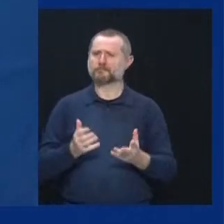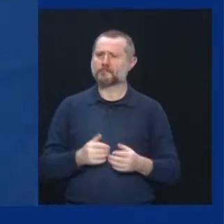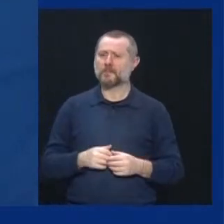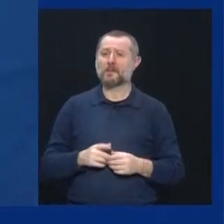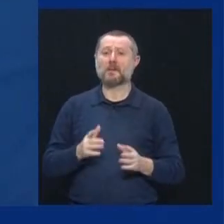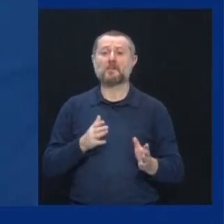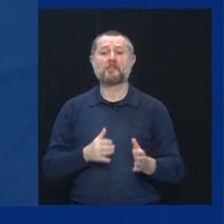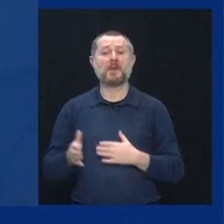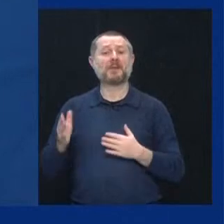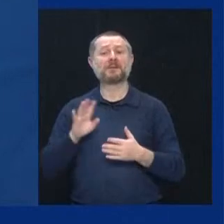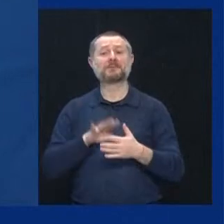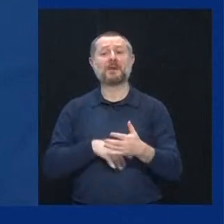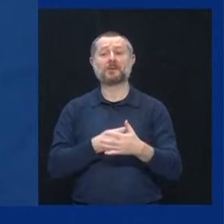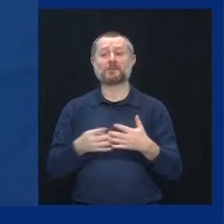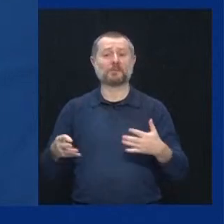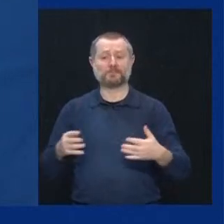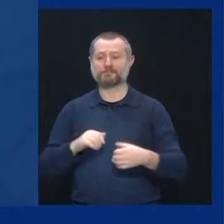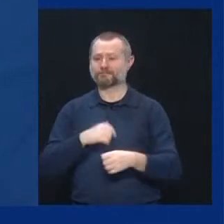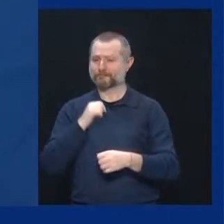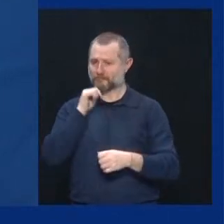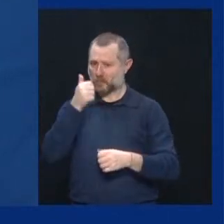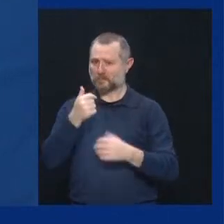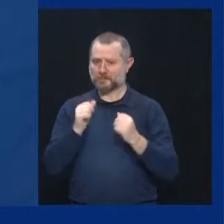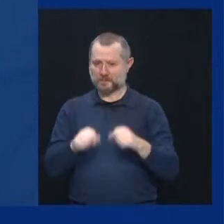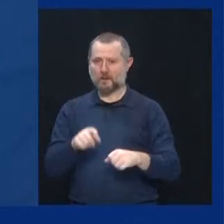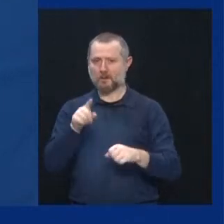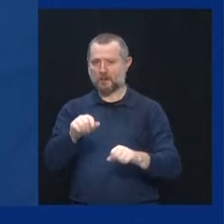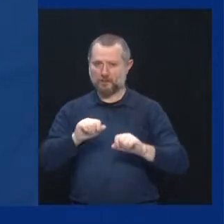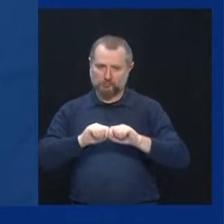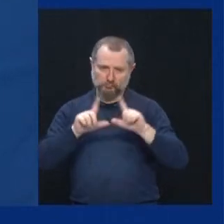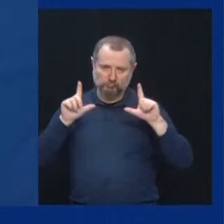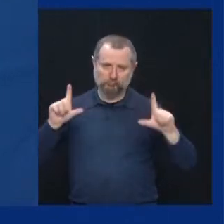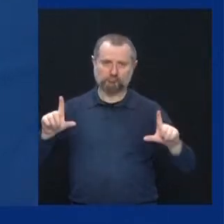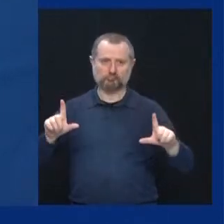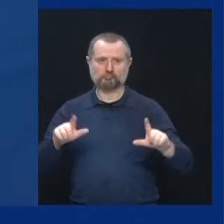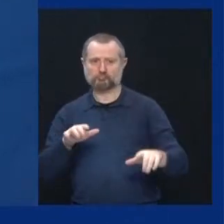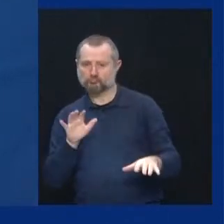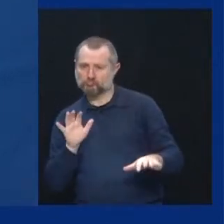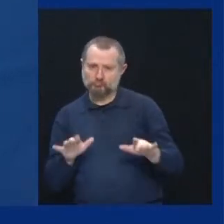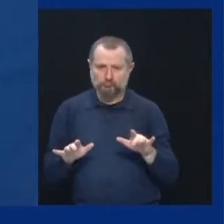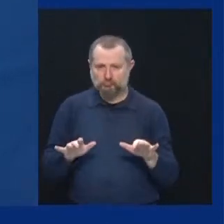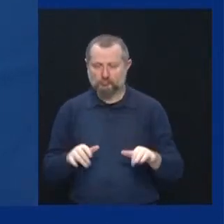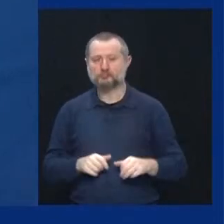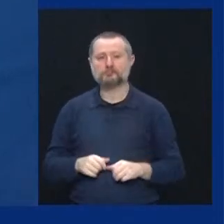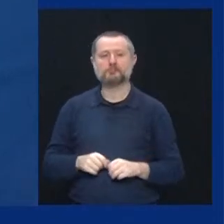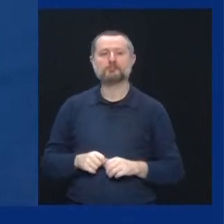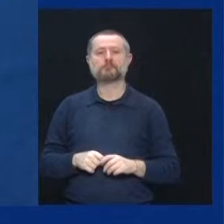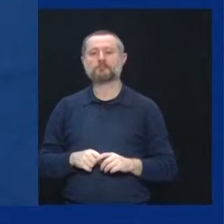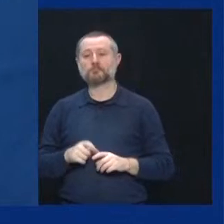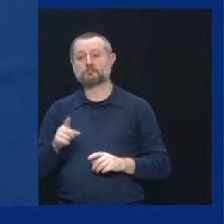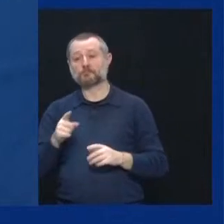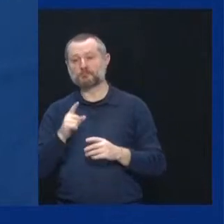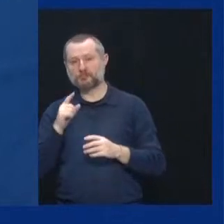Queens and Brooklyn sites opens tomorrow, which is Saturday, at 8